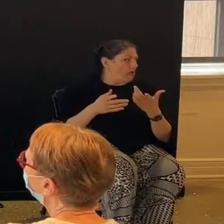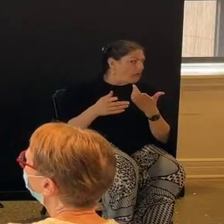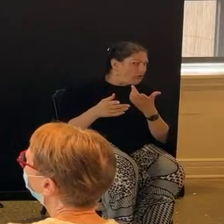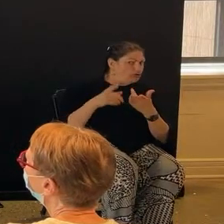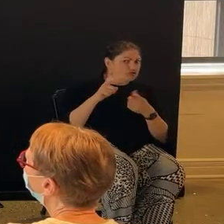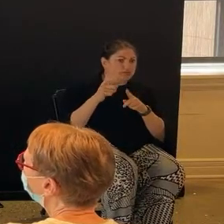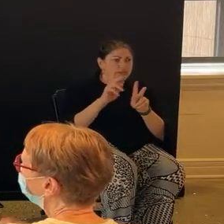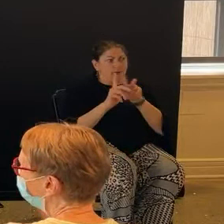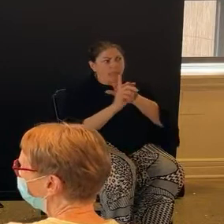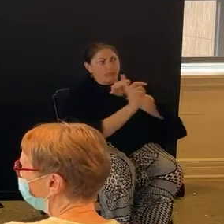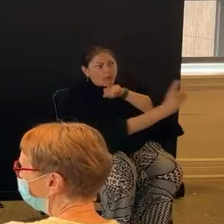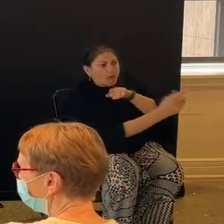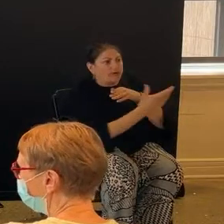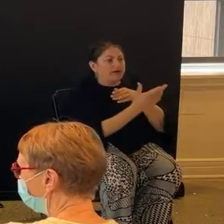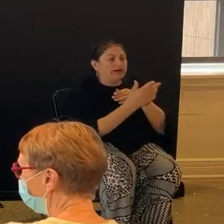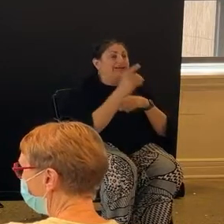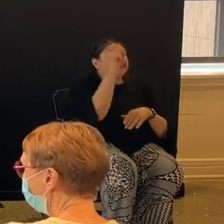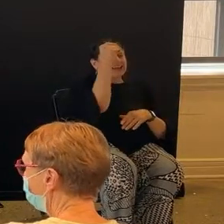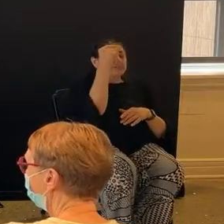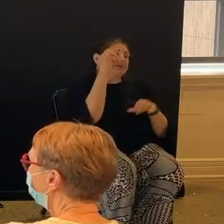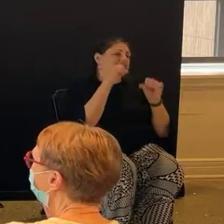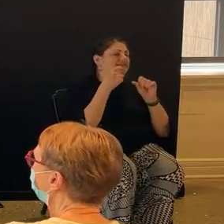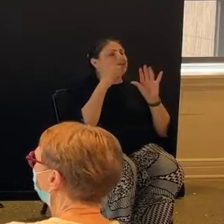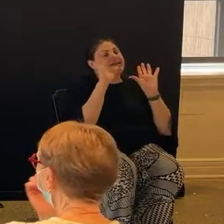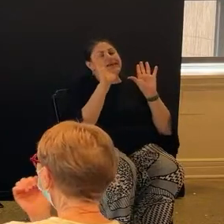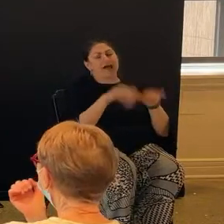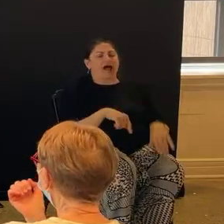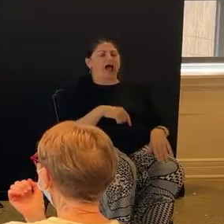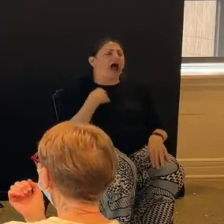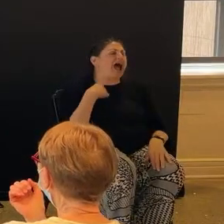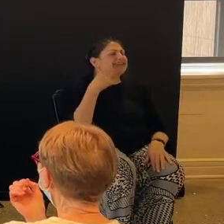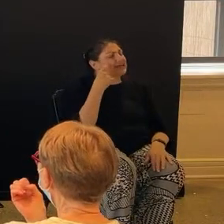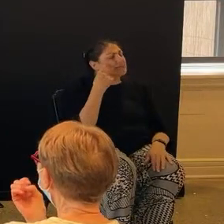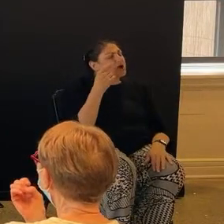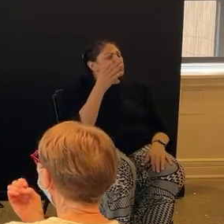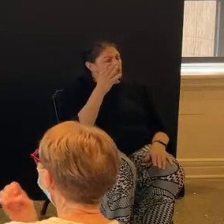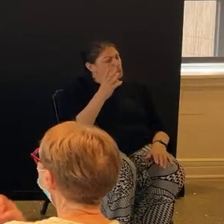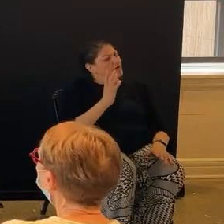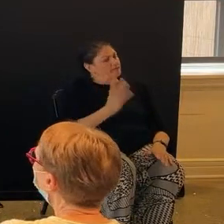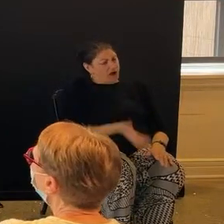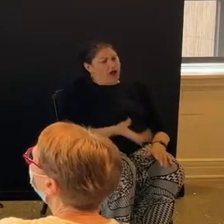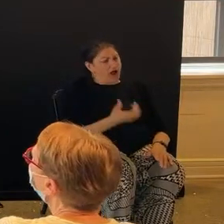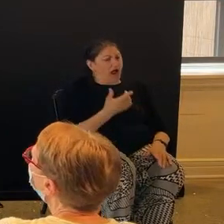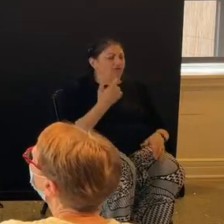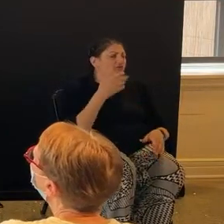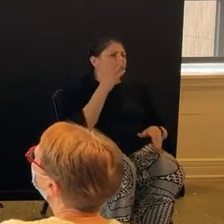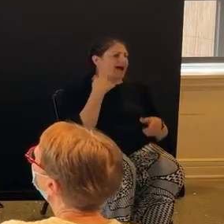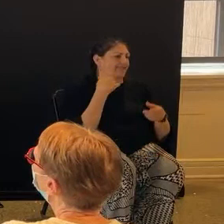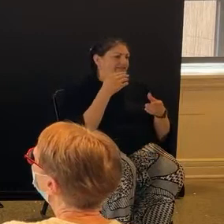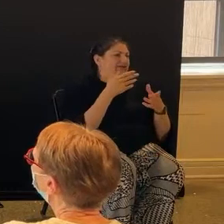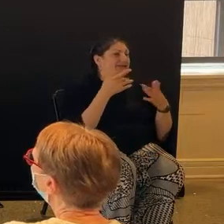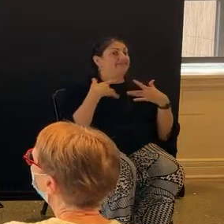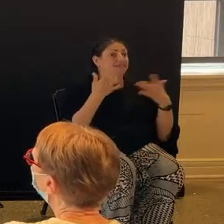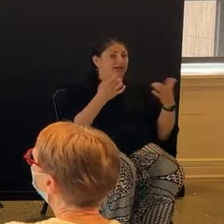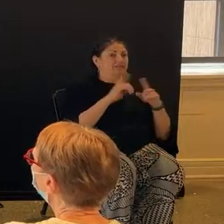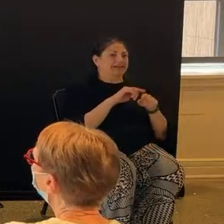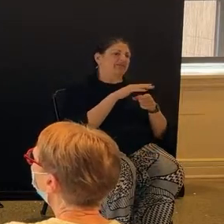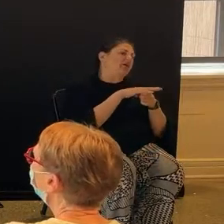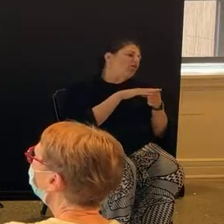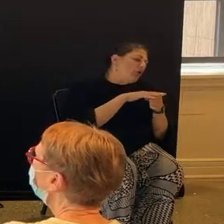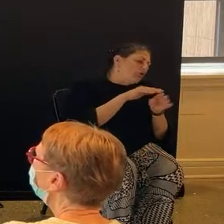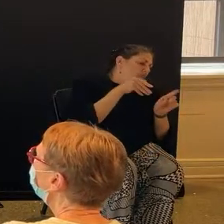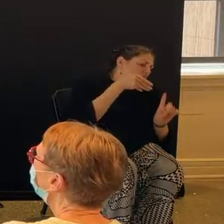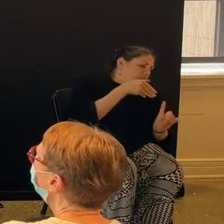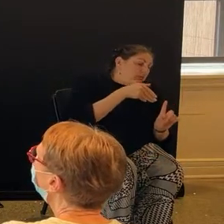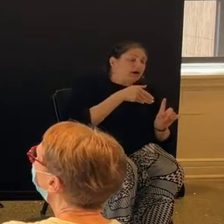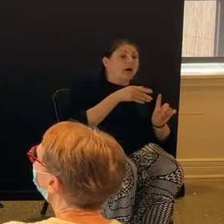Should they flee? And government scientists were like, you'll probably be okay. You know, the events will be sure to be localized. And so imagine waking up in eastern Washington